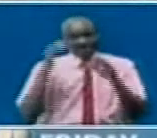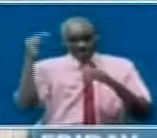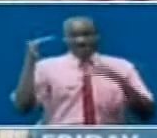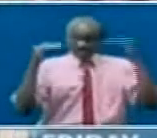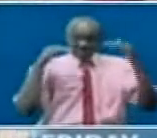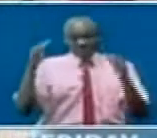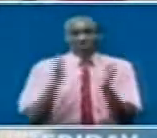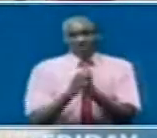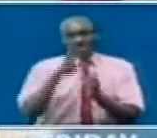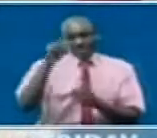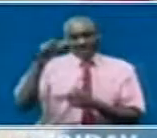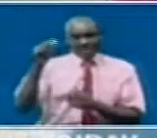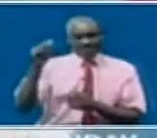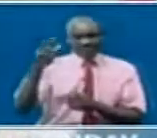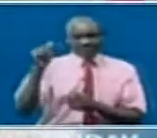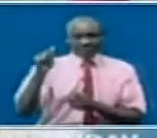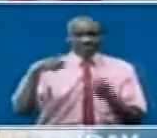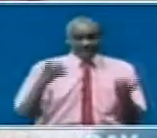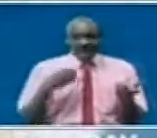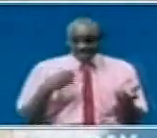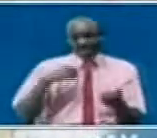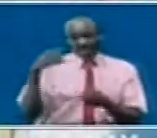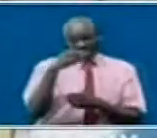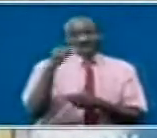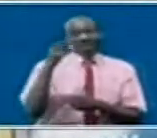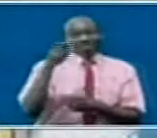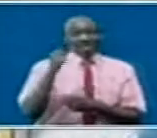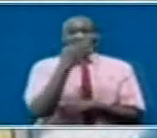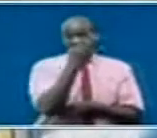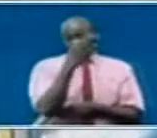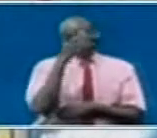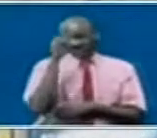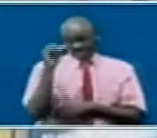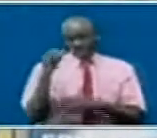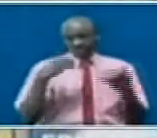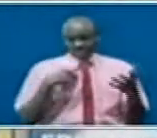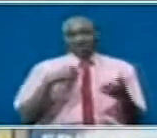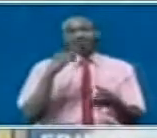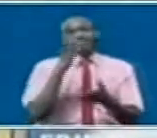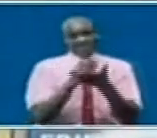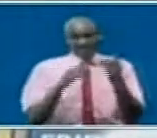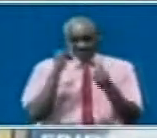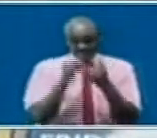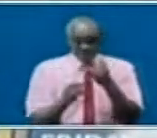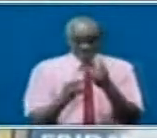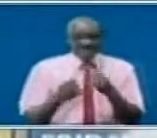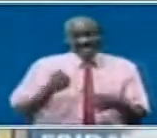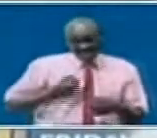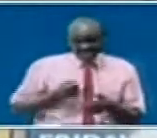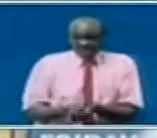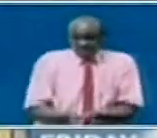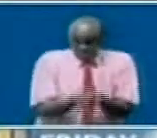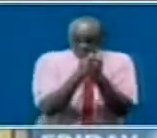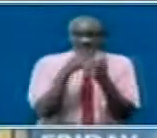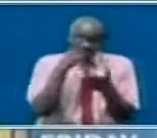Malava. Cheptil overpowered Abadea's Gadiga High 3-0 in the other semi-final duel. In girls volleyball, Eastern